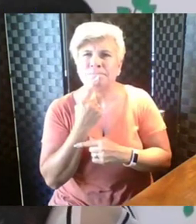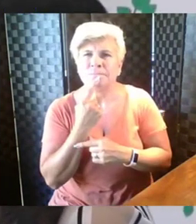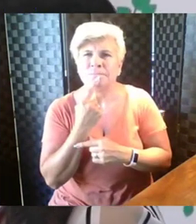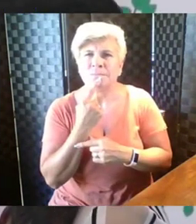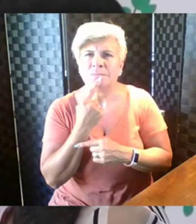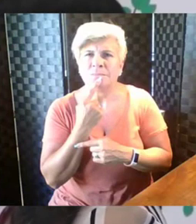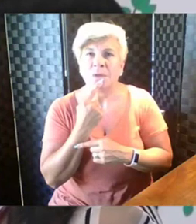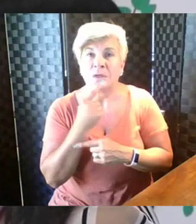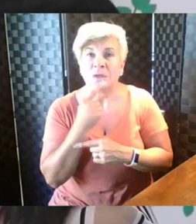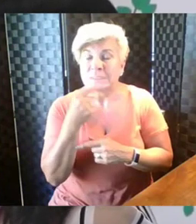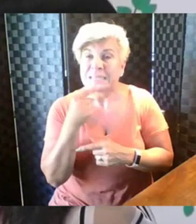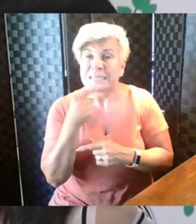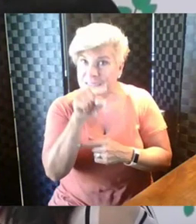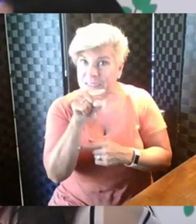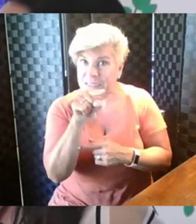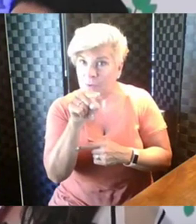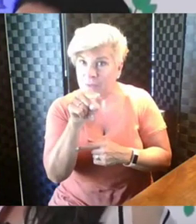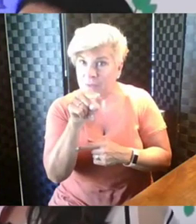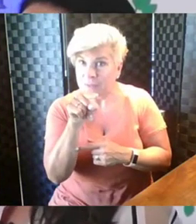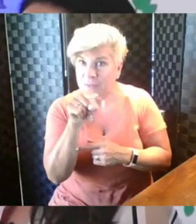Raise your hand if you said this one.